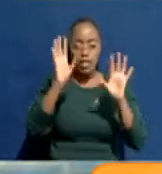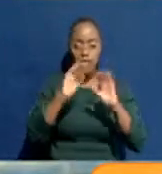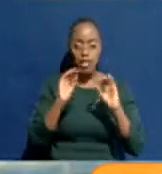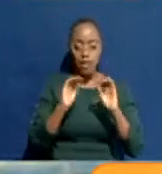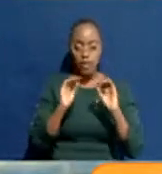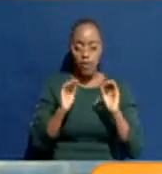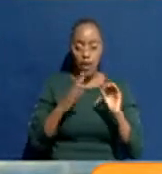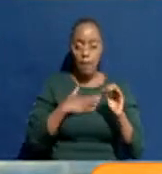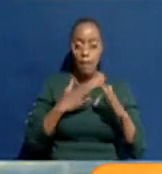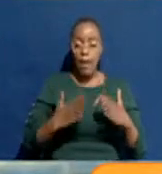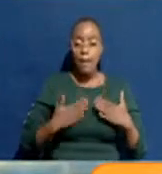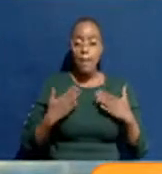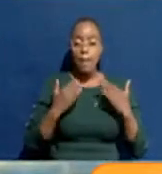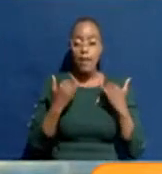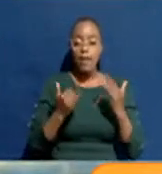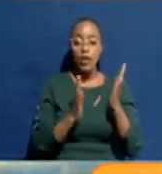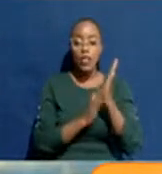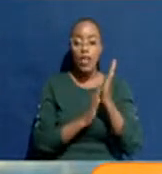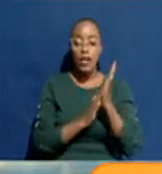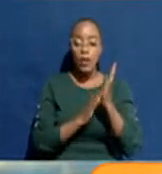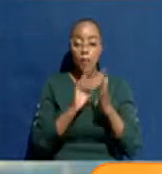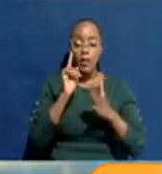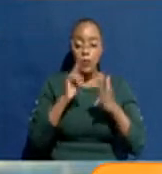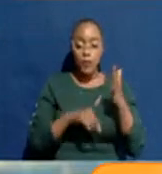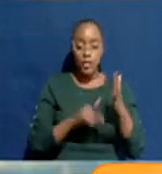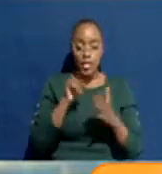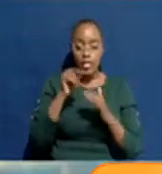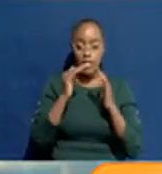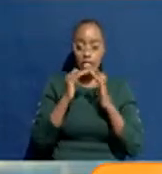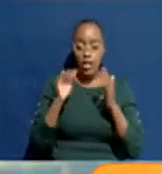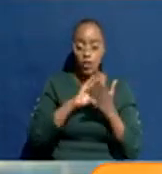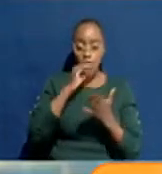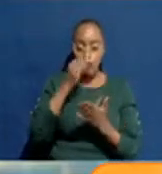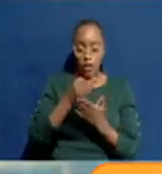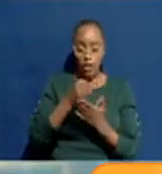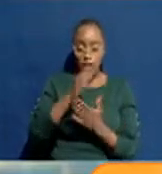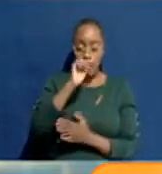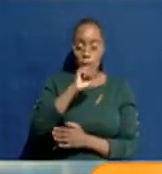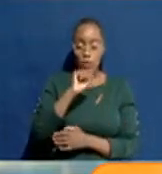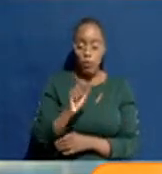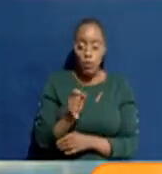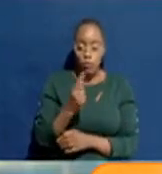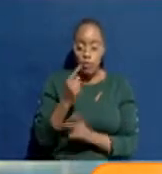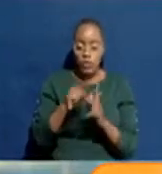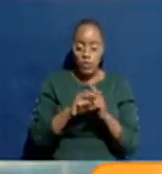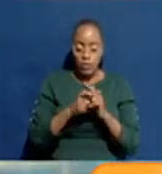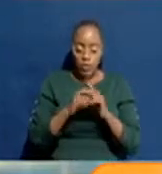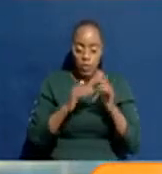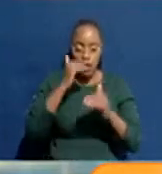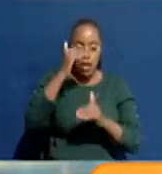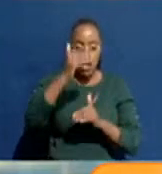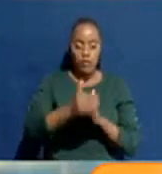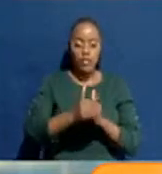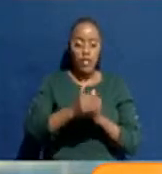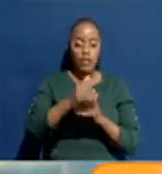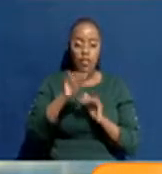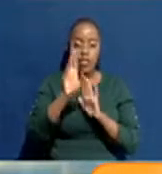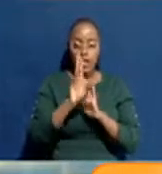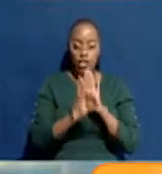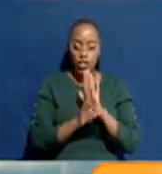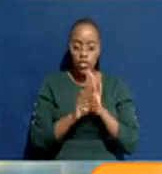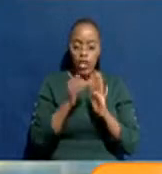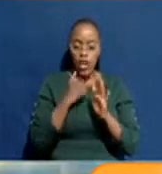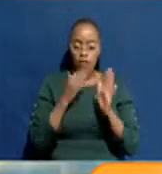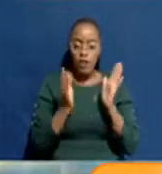I'm happy that they are now recommending that that housing fund actually comes to effect after the regulations have come